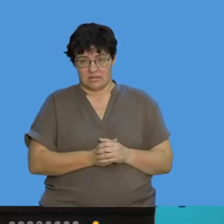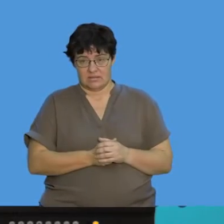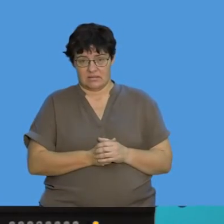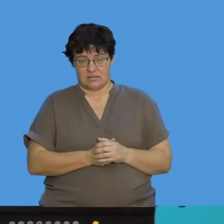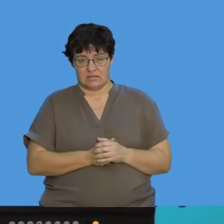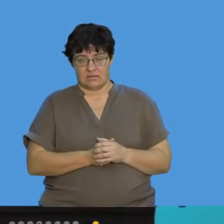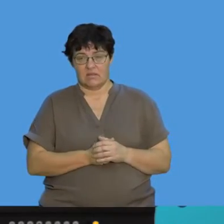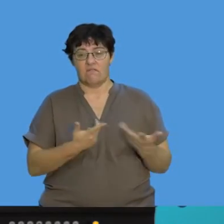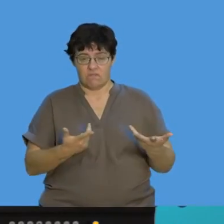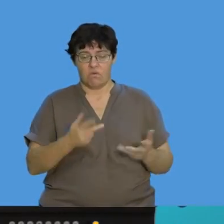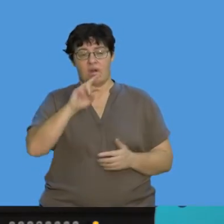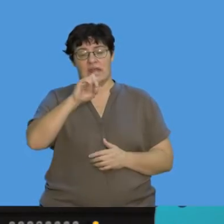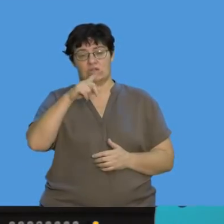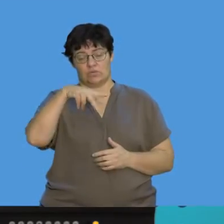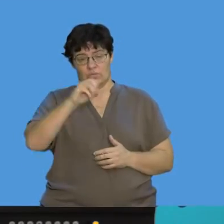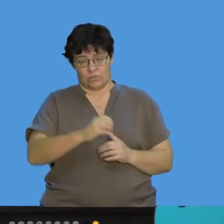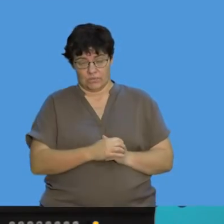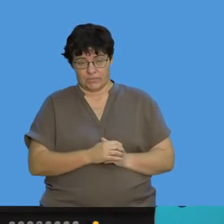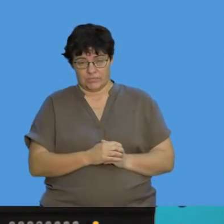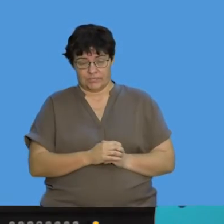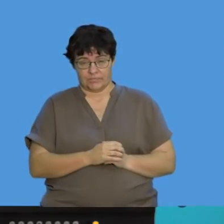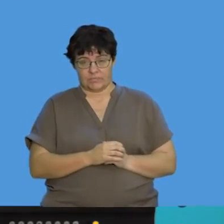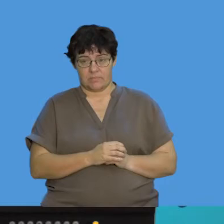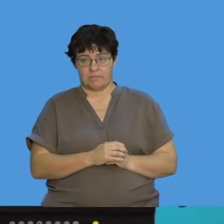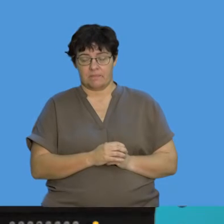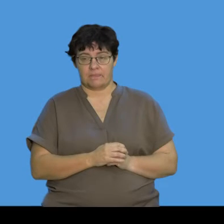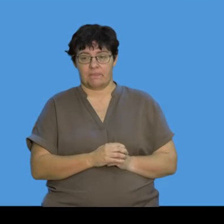similarities there in terms of the ratio. So,